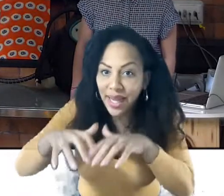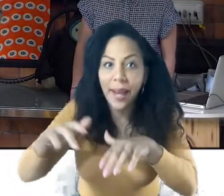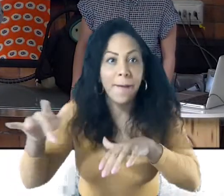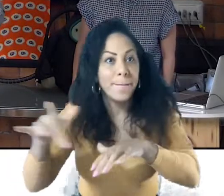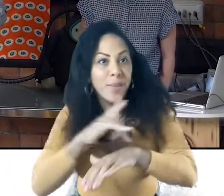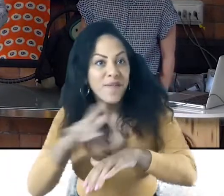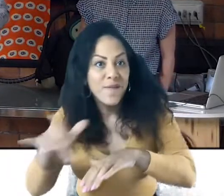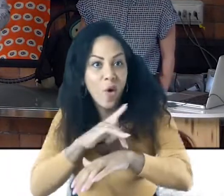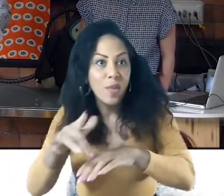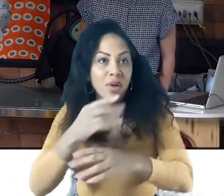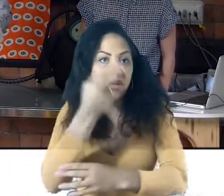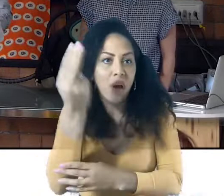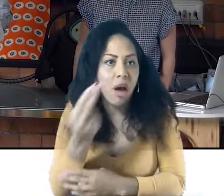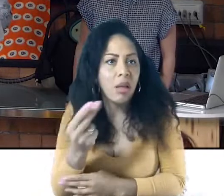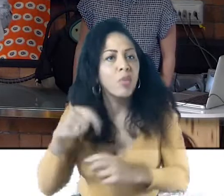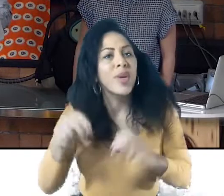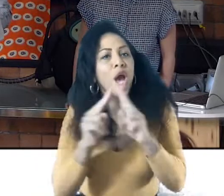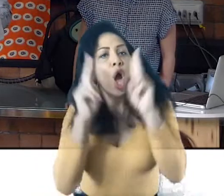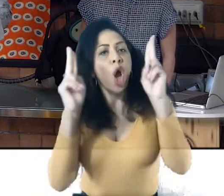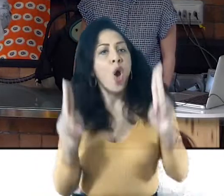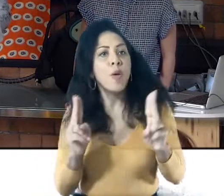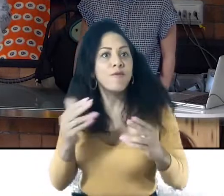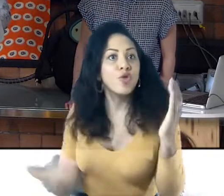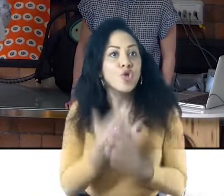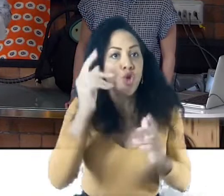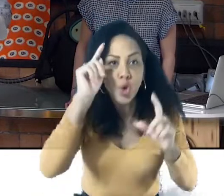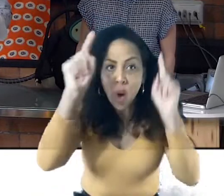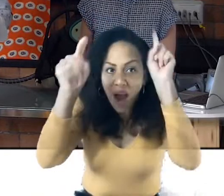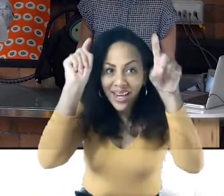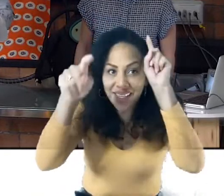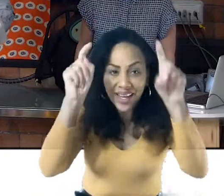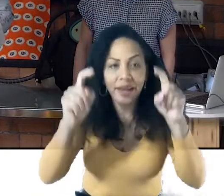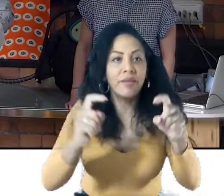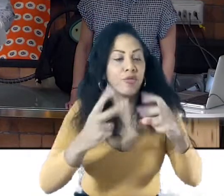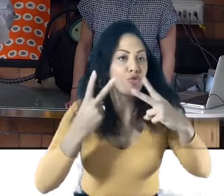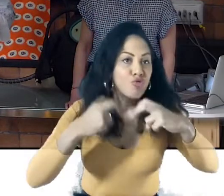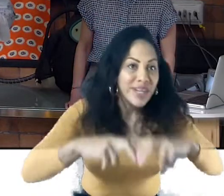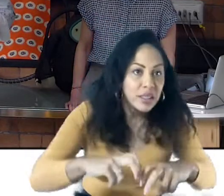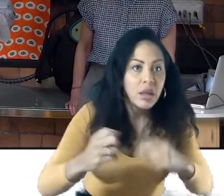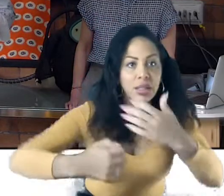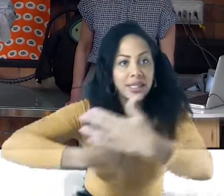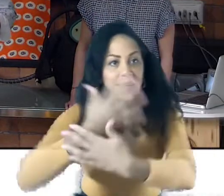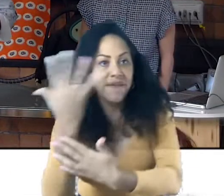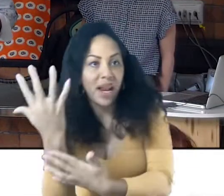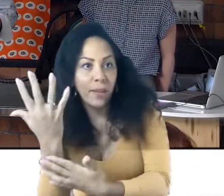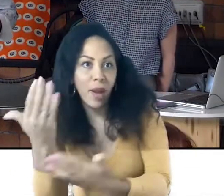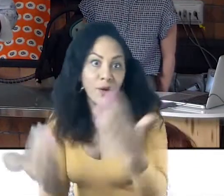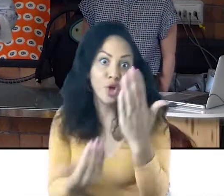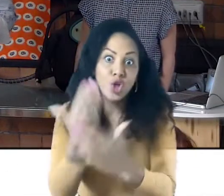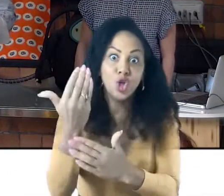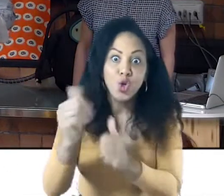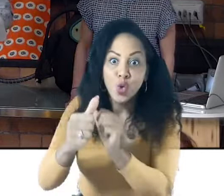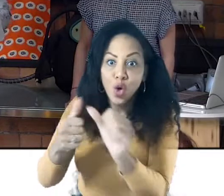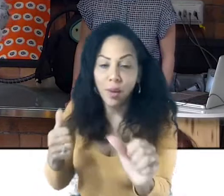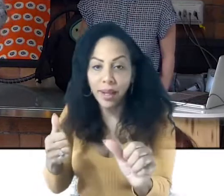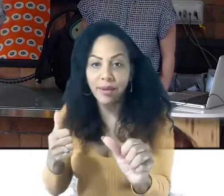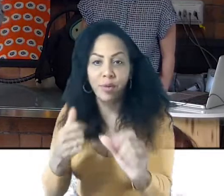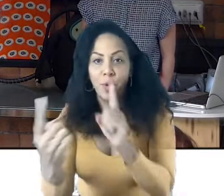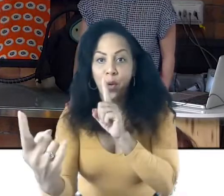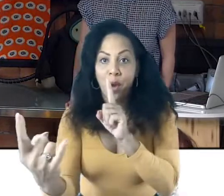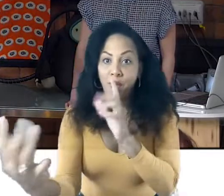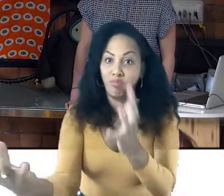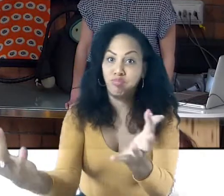for embryonic ideas, research and development and the building of new companies. And we're a meeting place of both creative and commercial